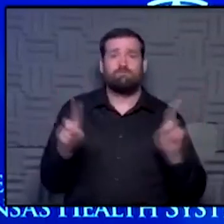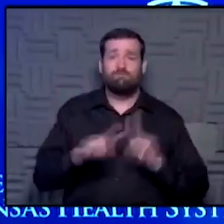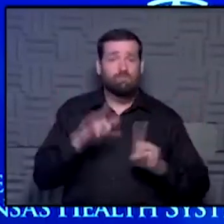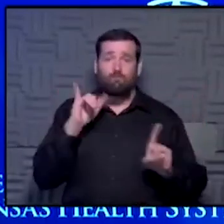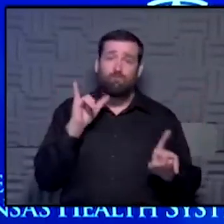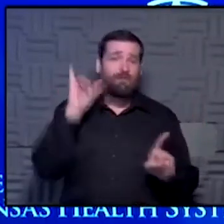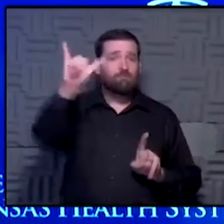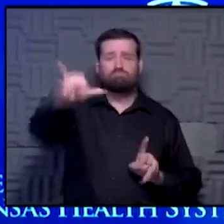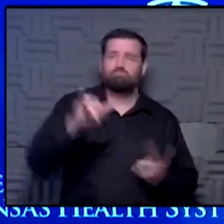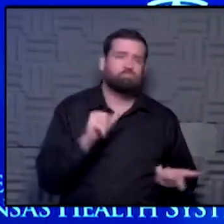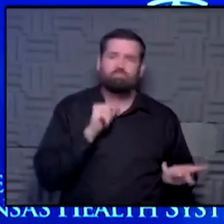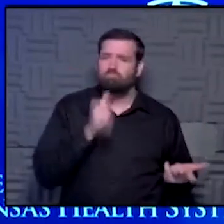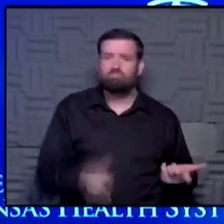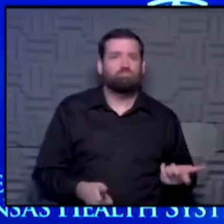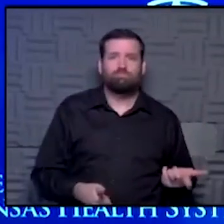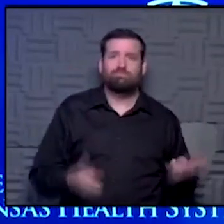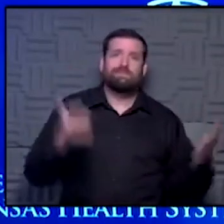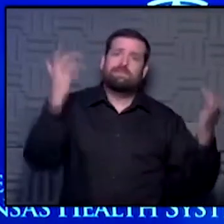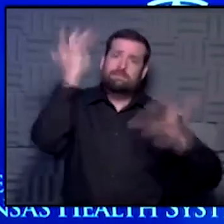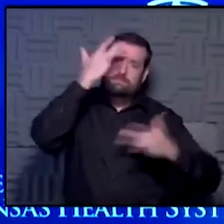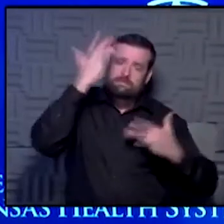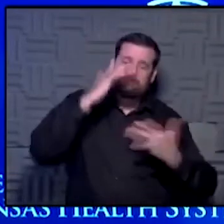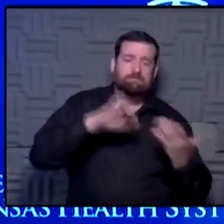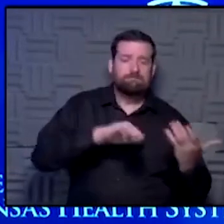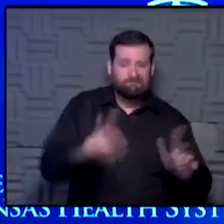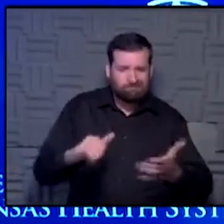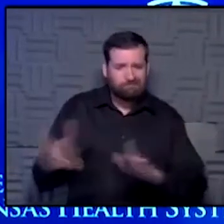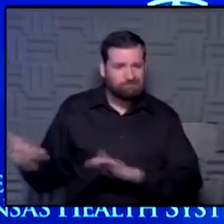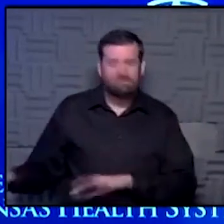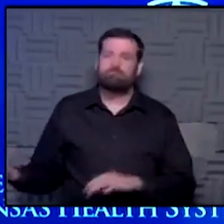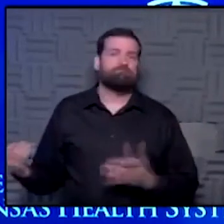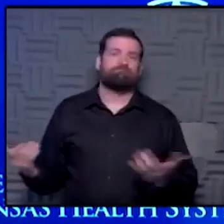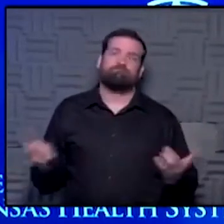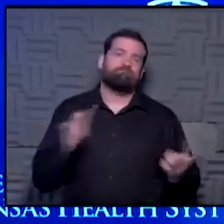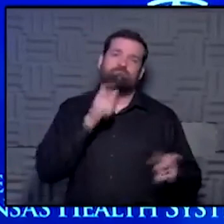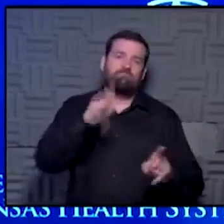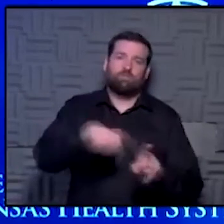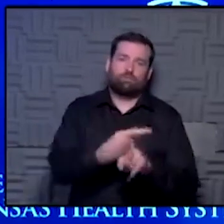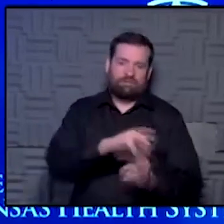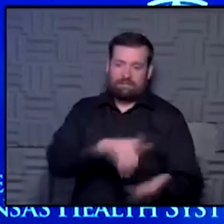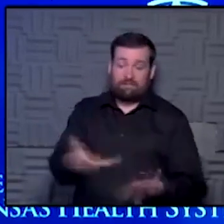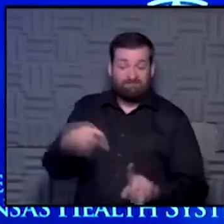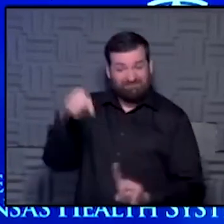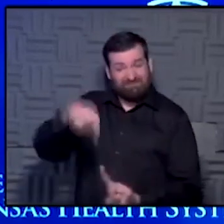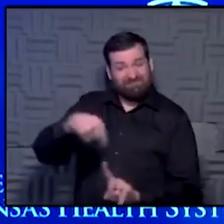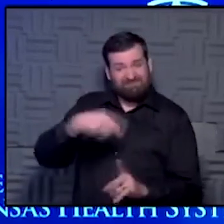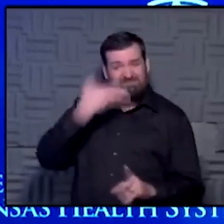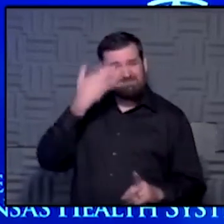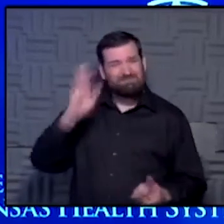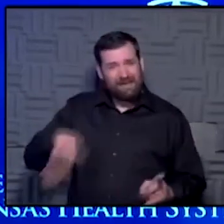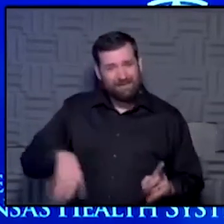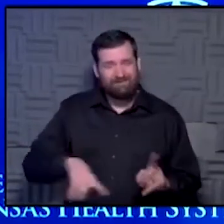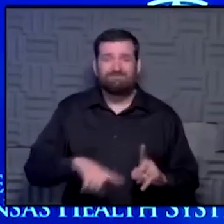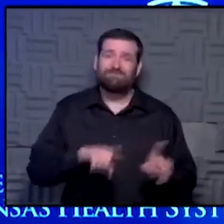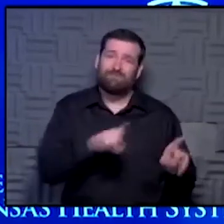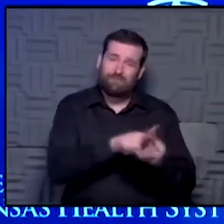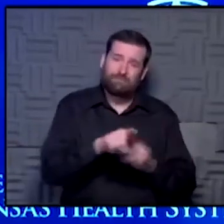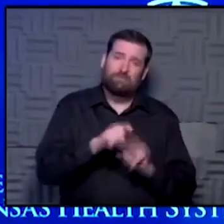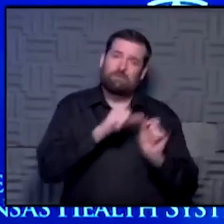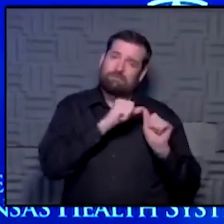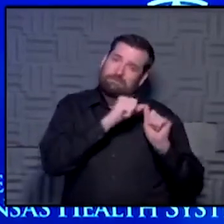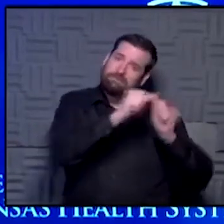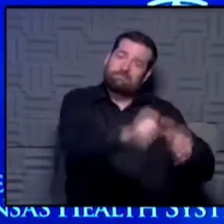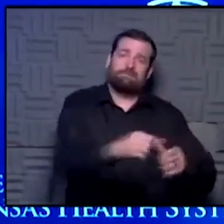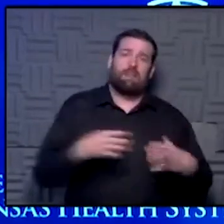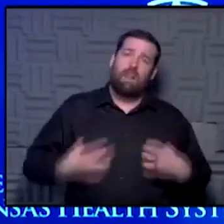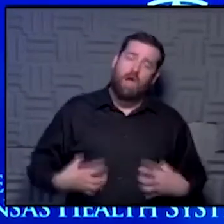forever. Sickness and morbidity from being sick. Remember, it's not just about death. Death is bad. But so too are the chronic lung and heart